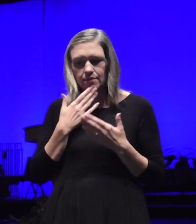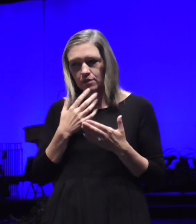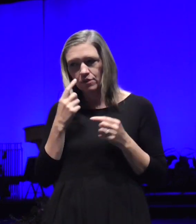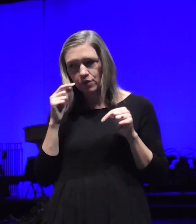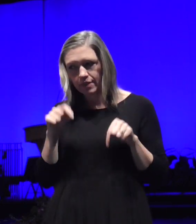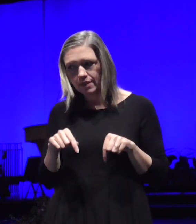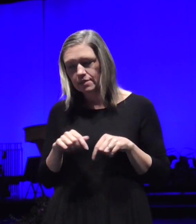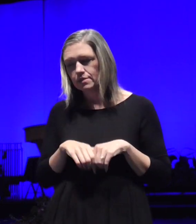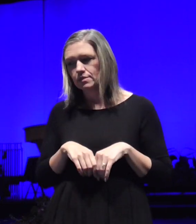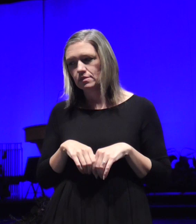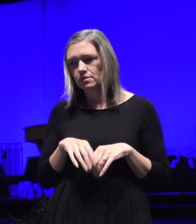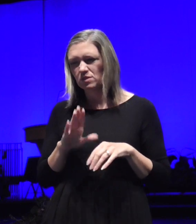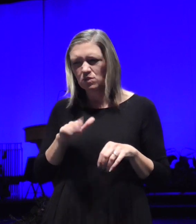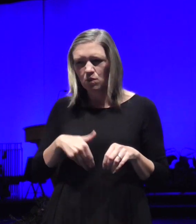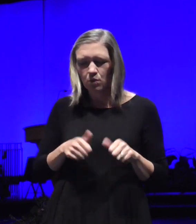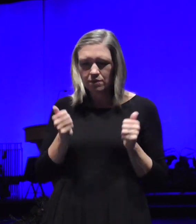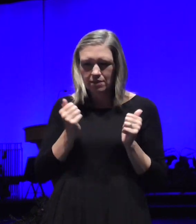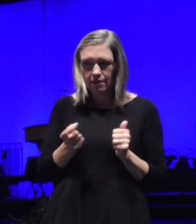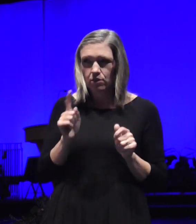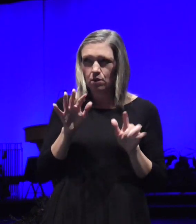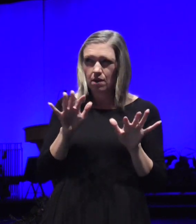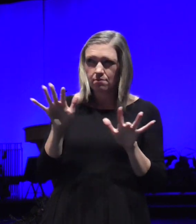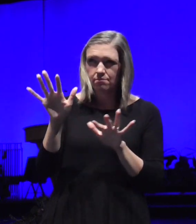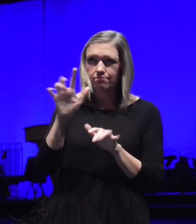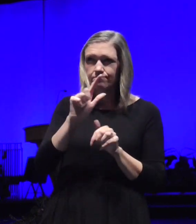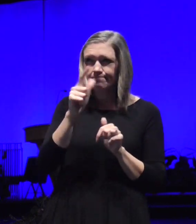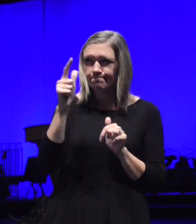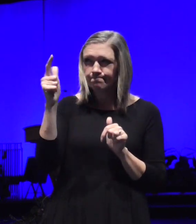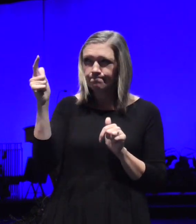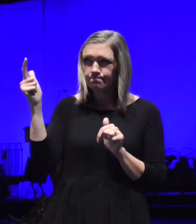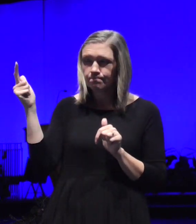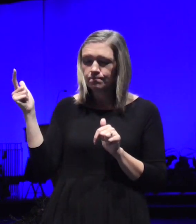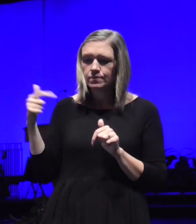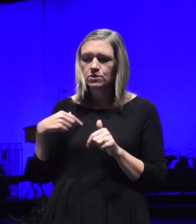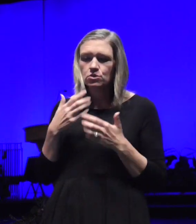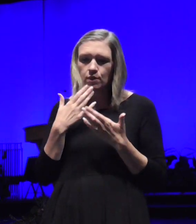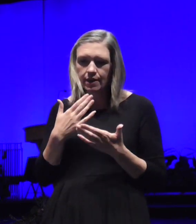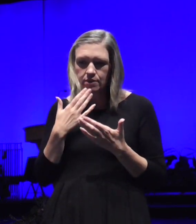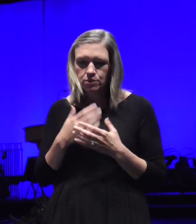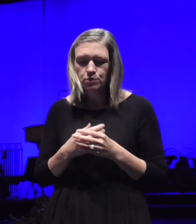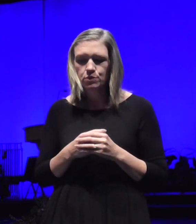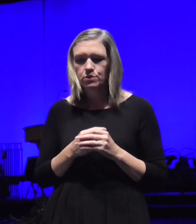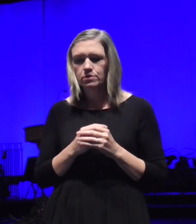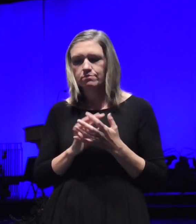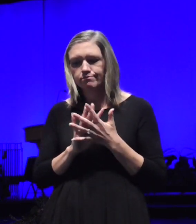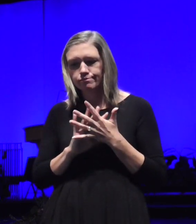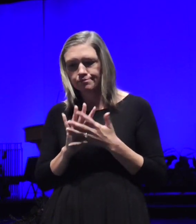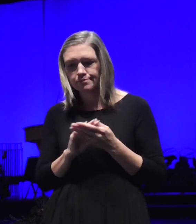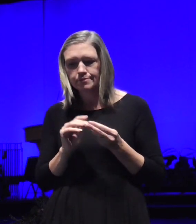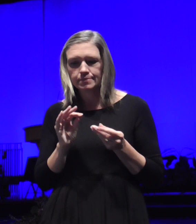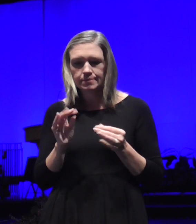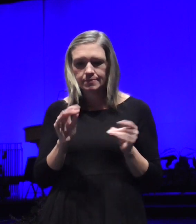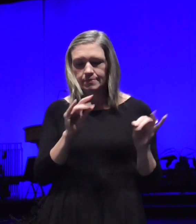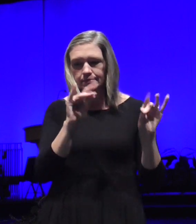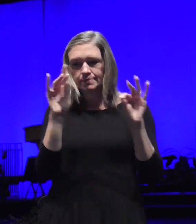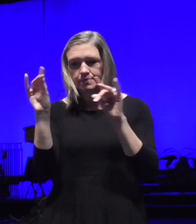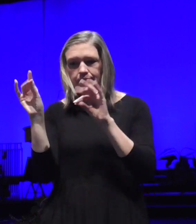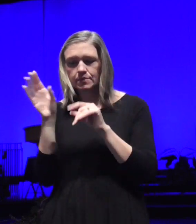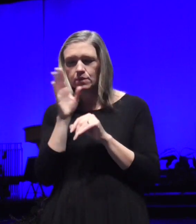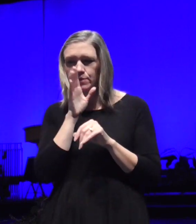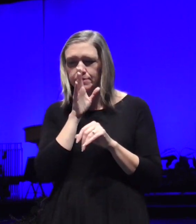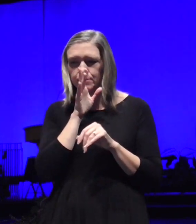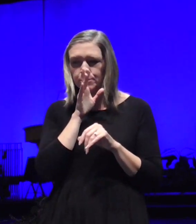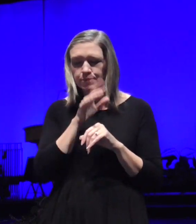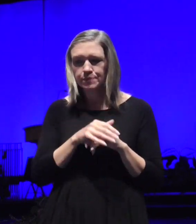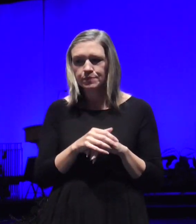knowing. With so everywhere. And so in gratitude, it is what is. It is God for each and every